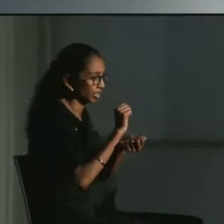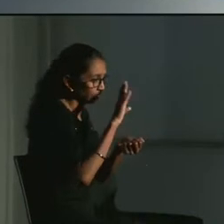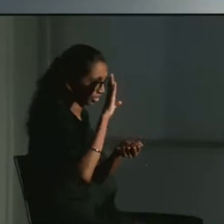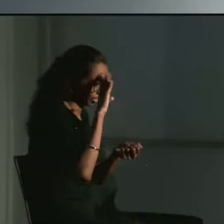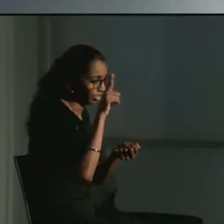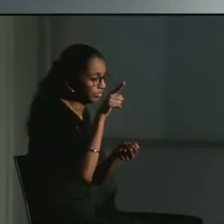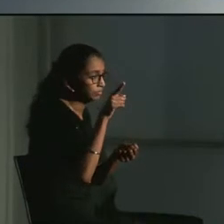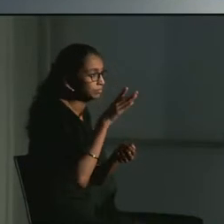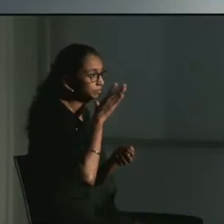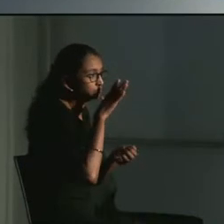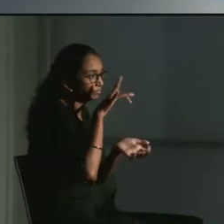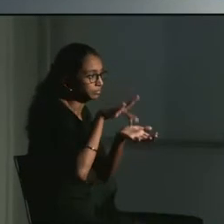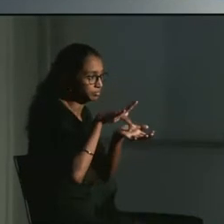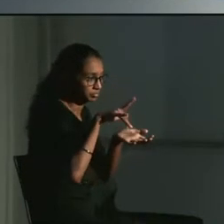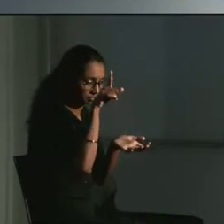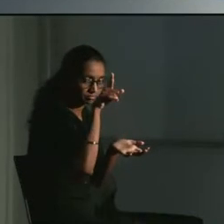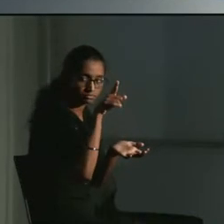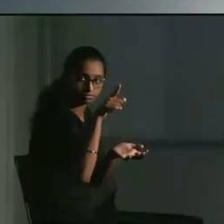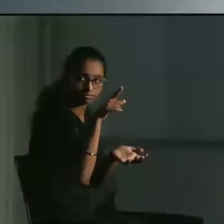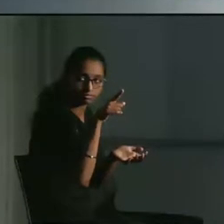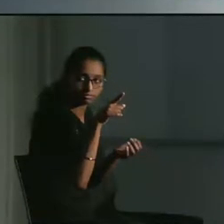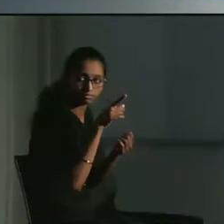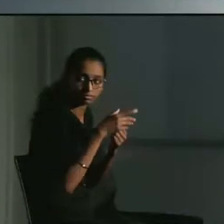district who was being